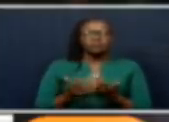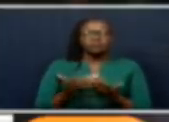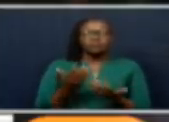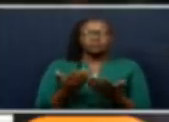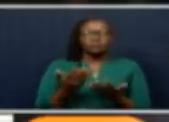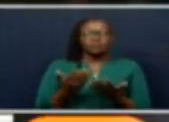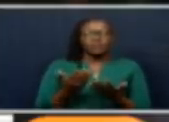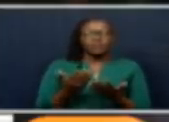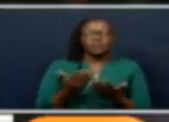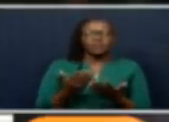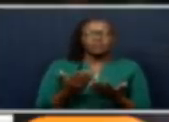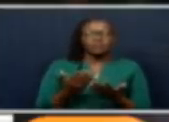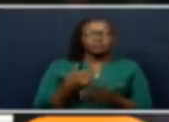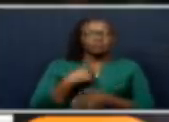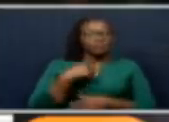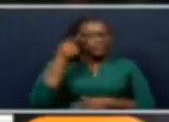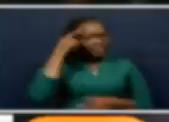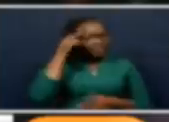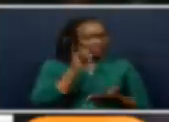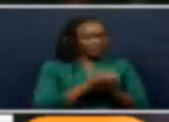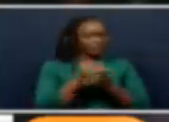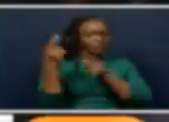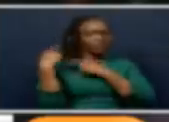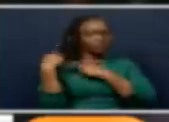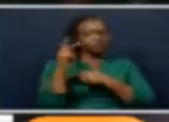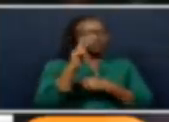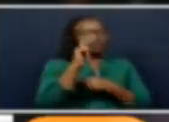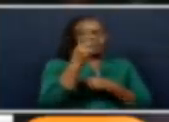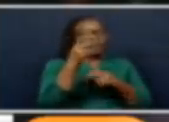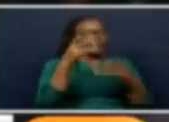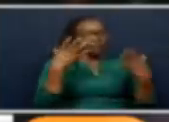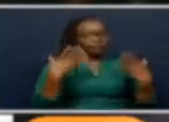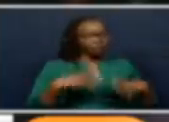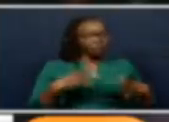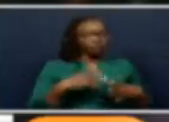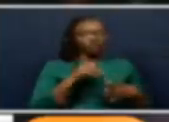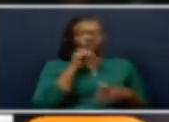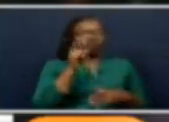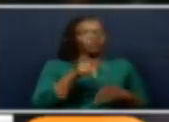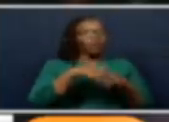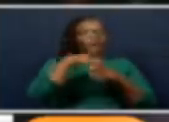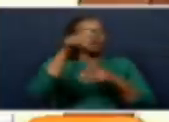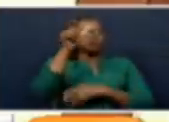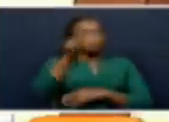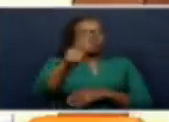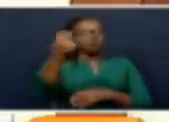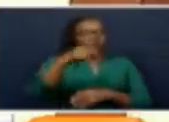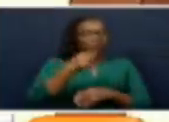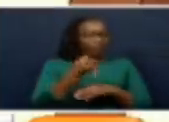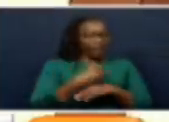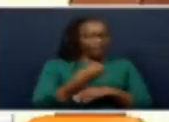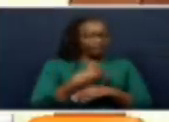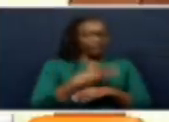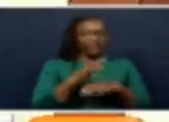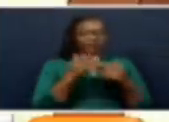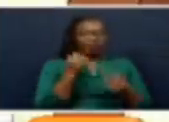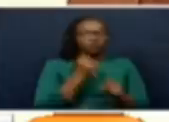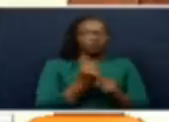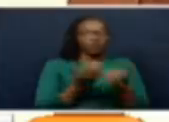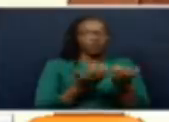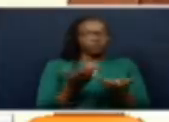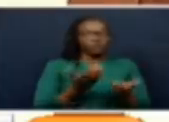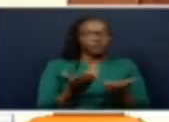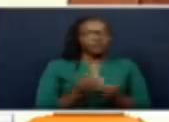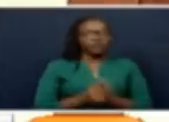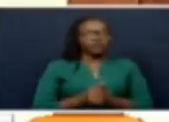Court. But I think that is a sole responsibility of Kenyans to sort it out. We should not be told by an outsider how to do our own businesses. It is upon His